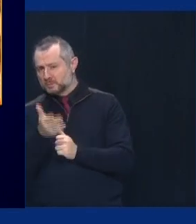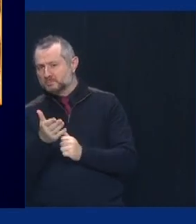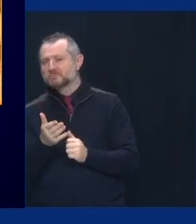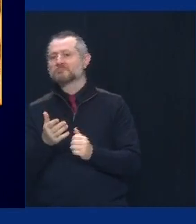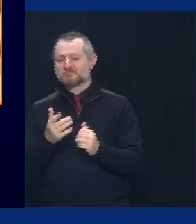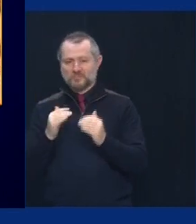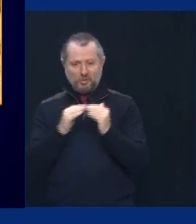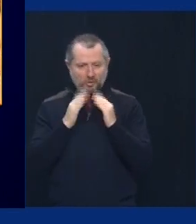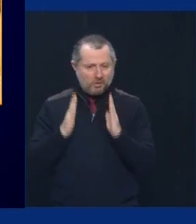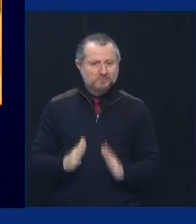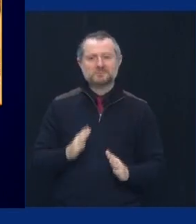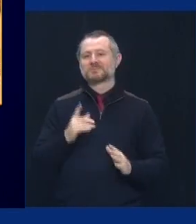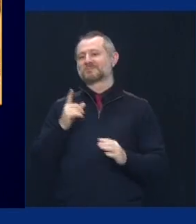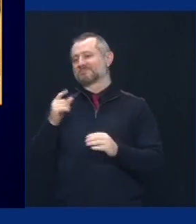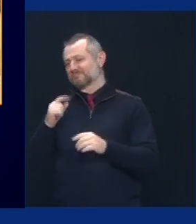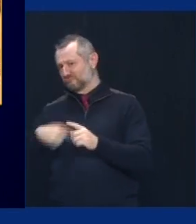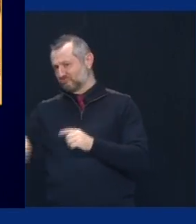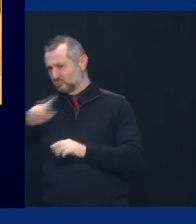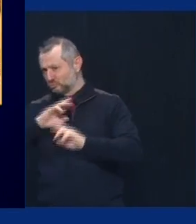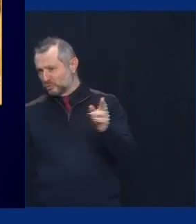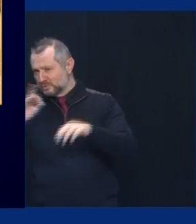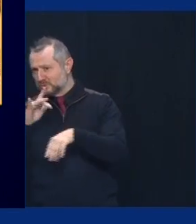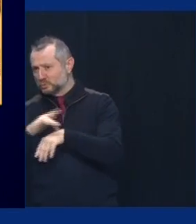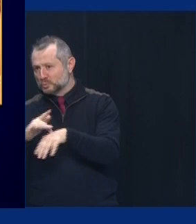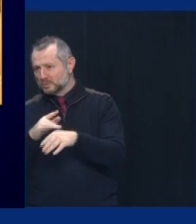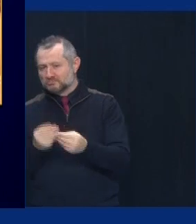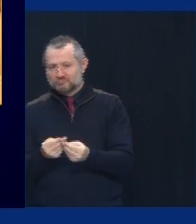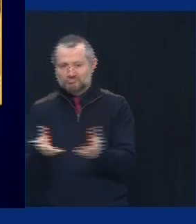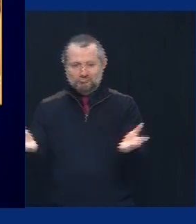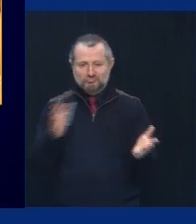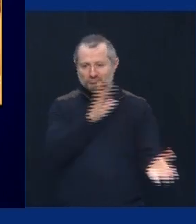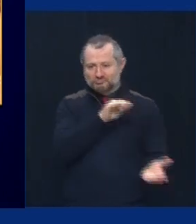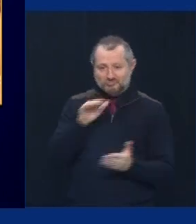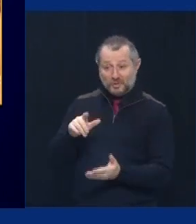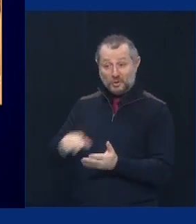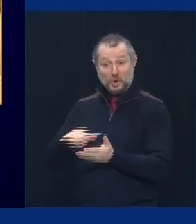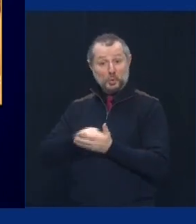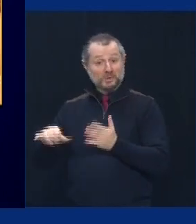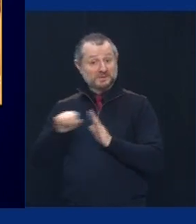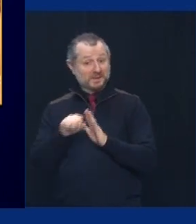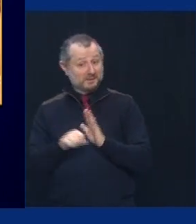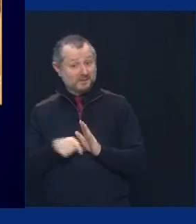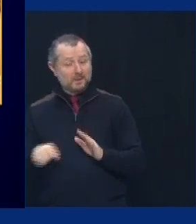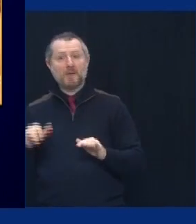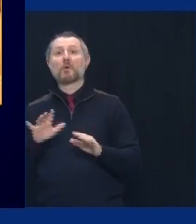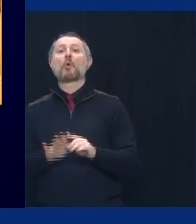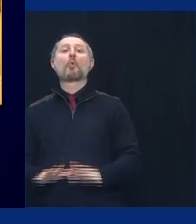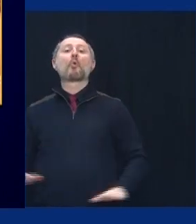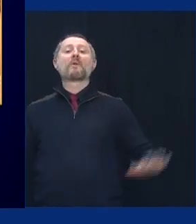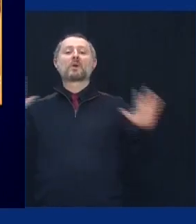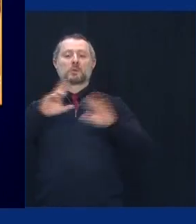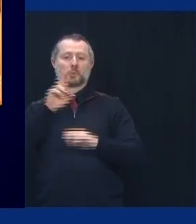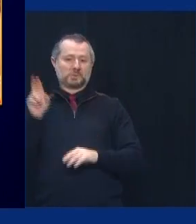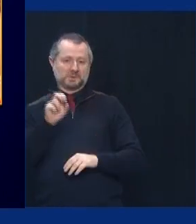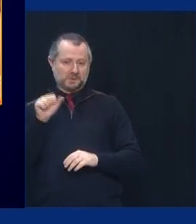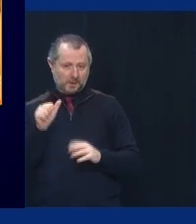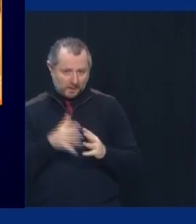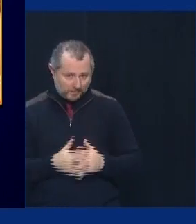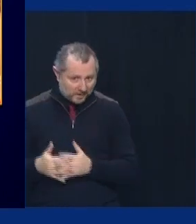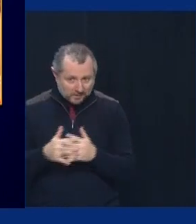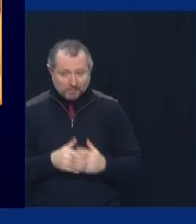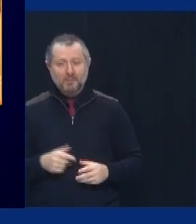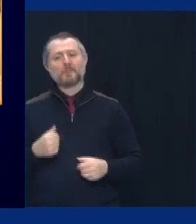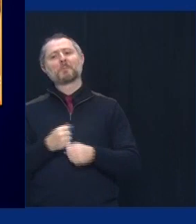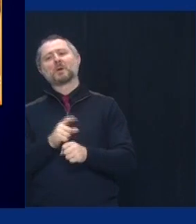that the resources are provided here in New York State and throughout the country to make